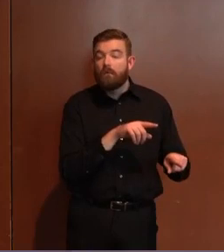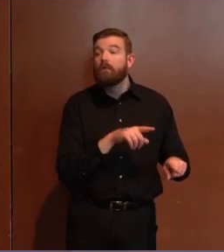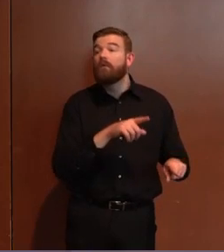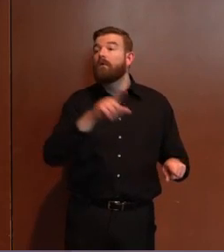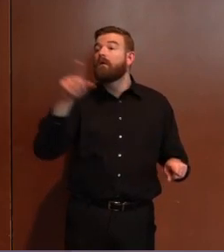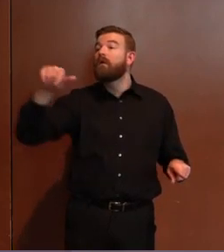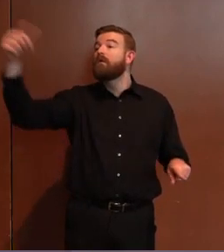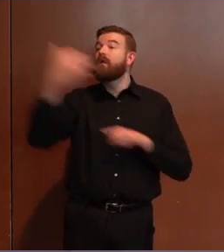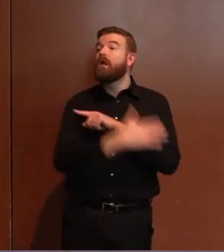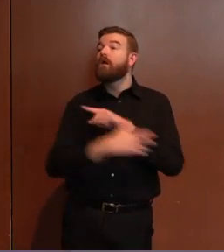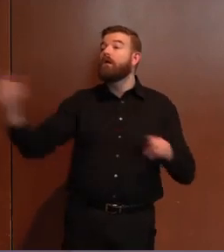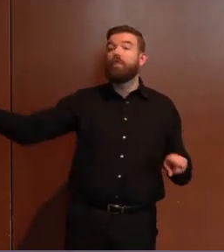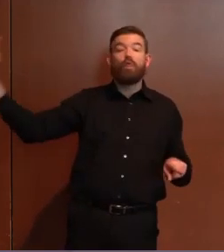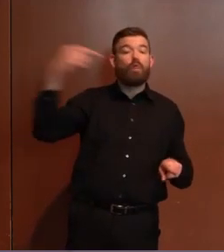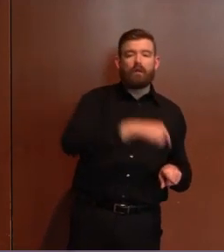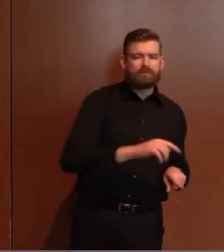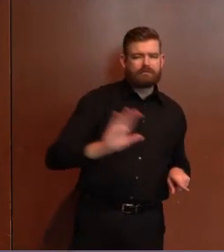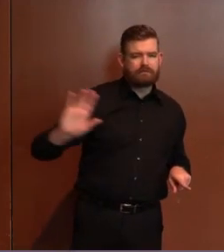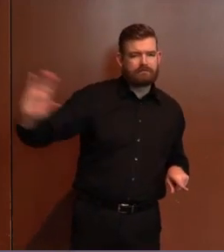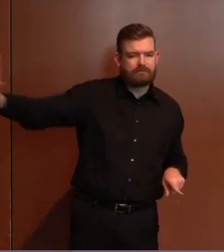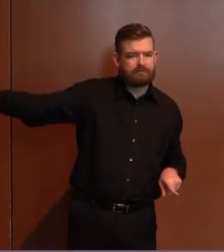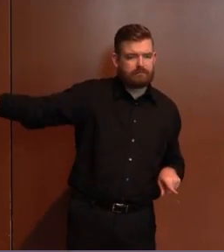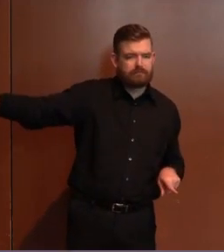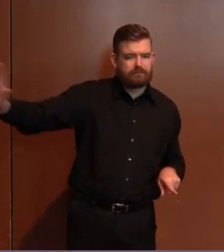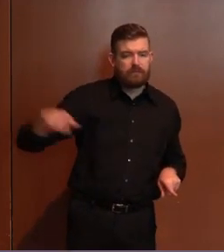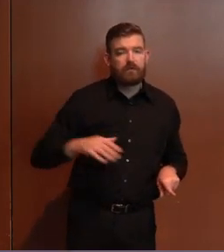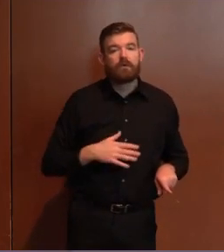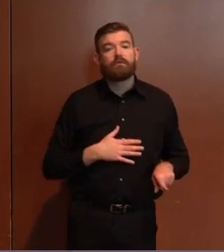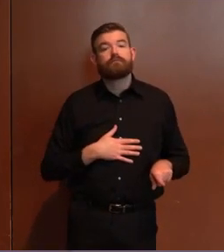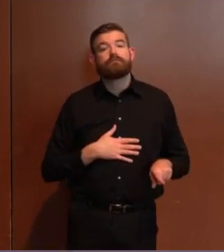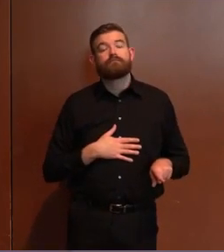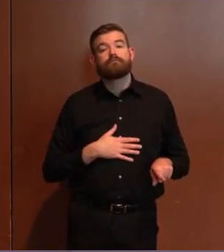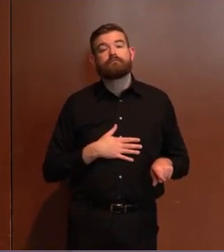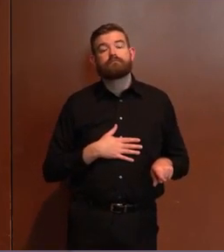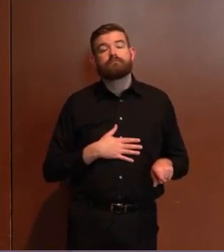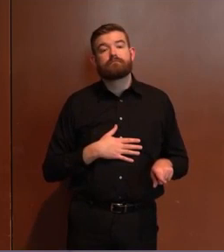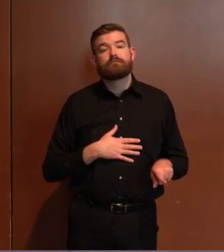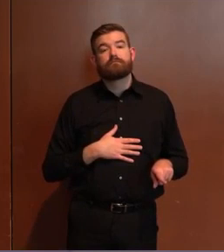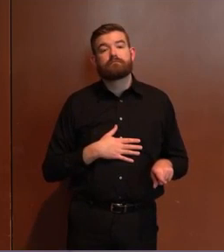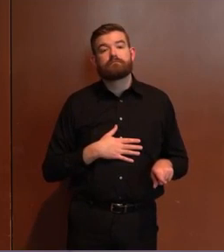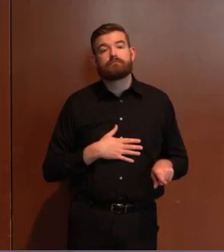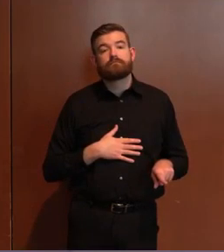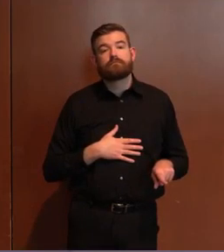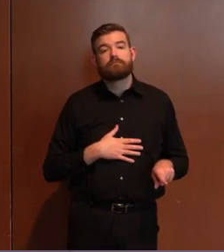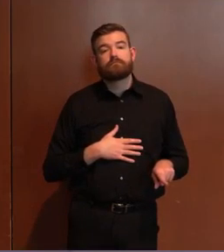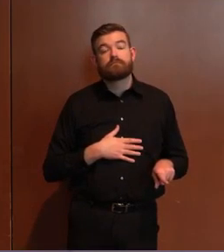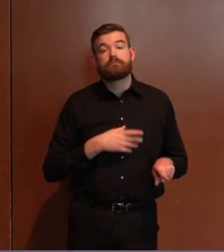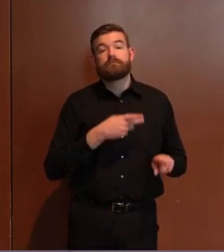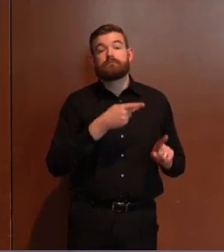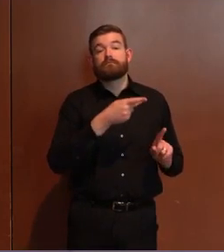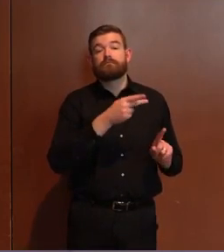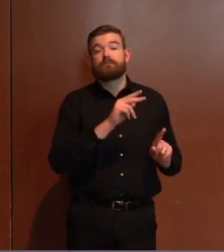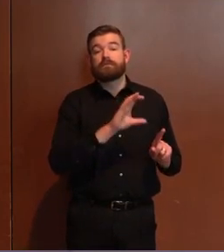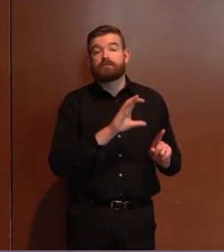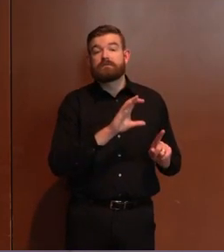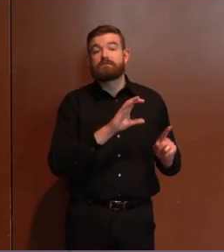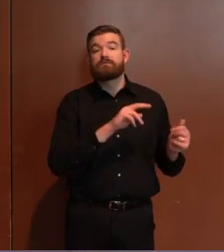responders. Am I right in terms of the corrections population as well? Exactly. Yeah. Matt, anything you want to add in terms of